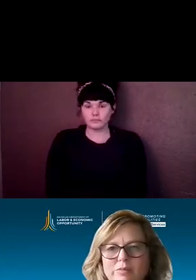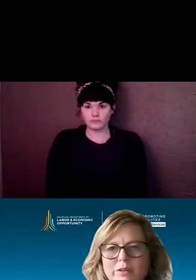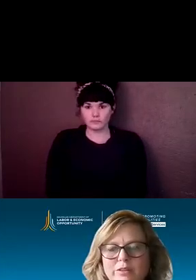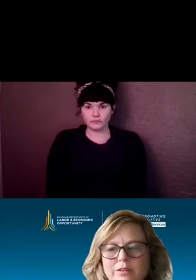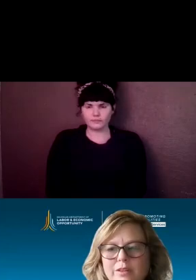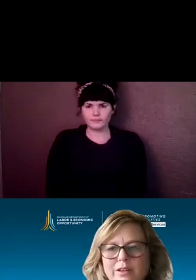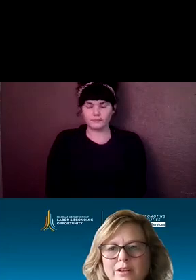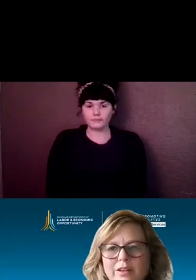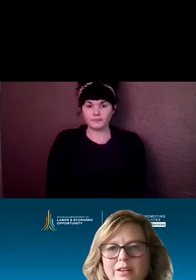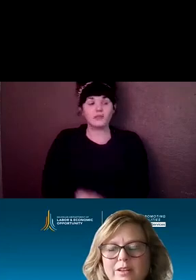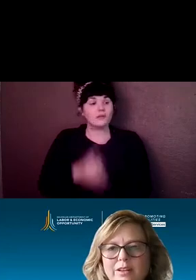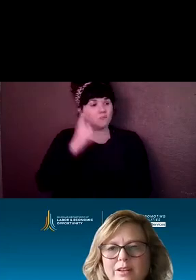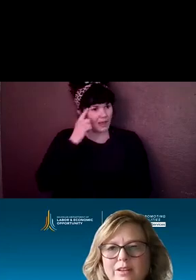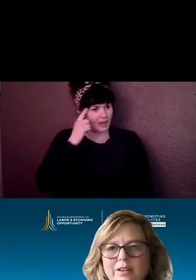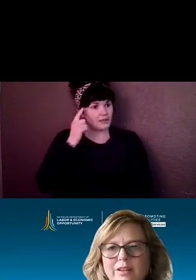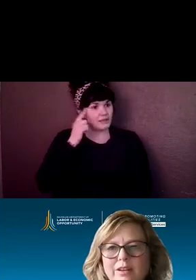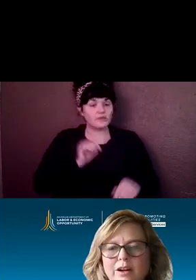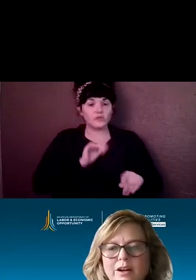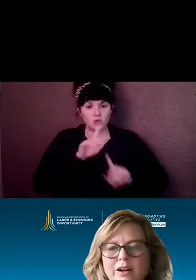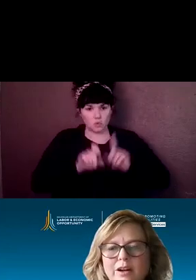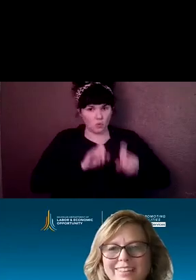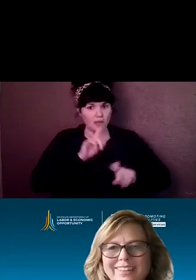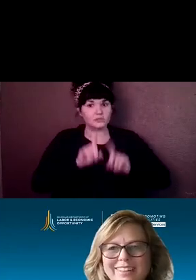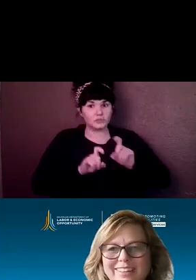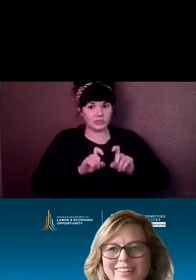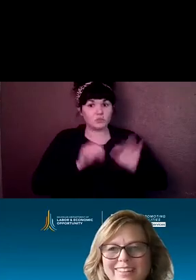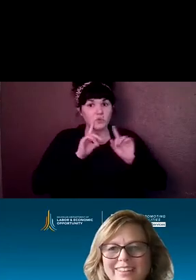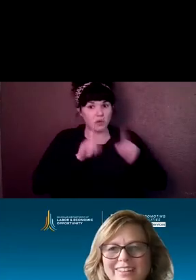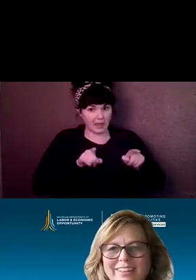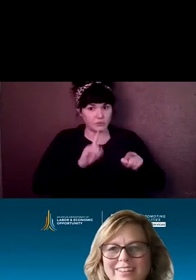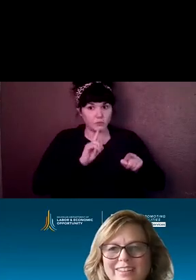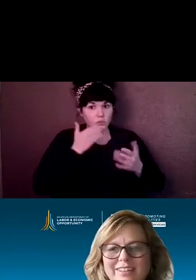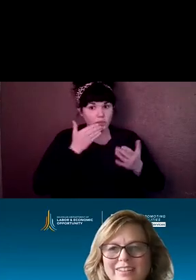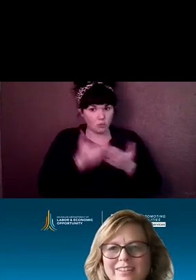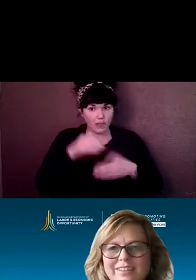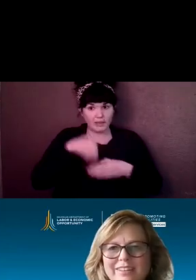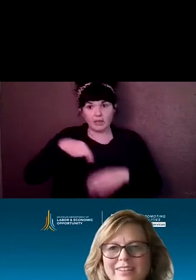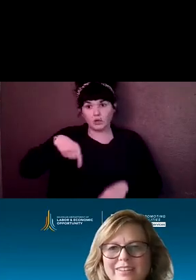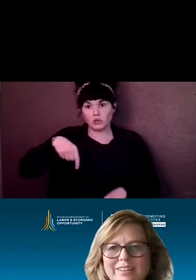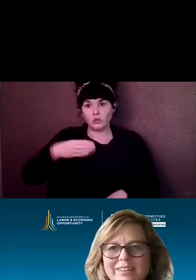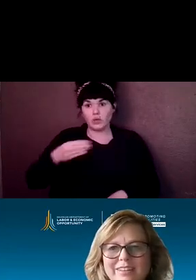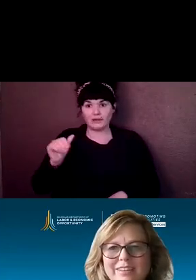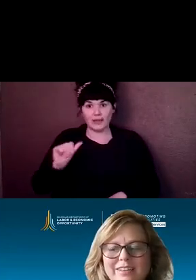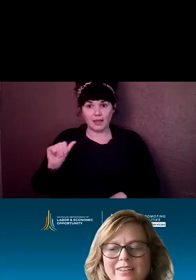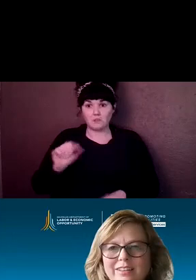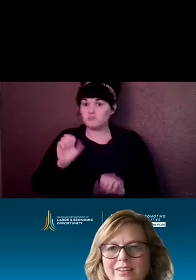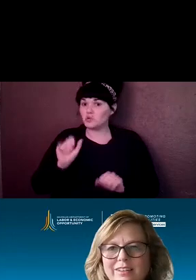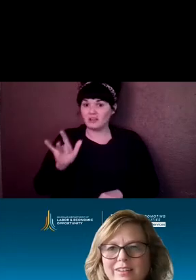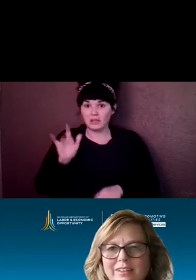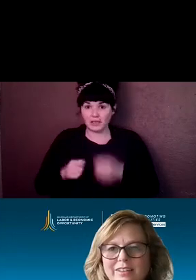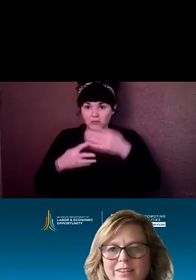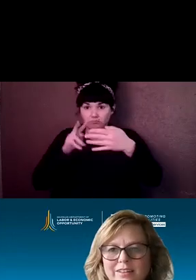I think the questions were pretty well addressed in the Q&A. If anyone wants to open the Q&A panel and take a look at those, feel free, but I don't think there's anything you need to address